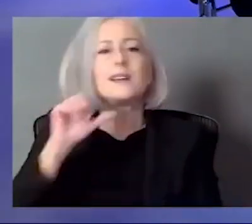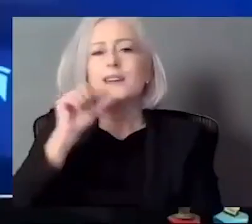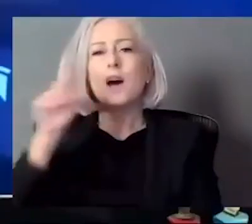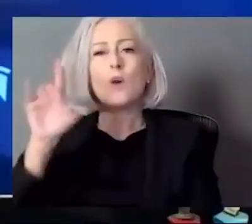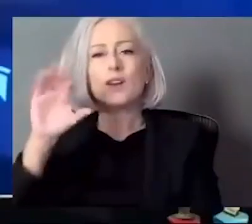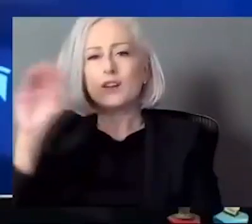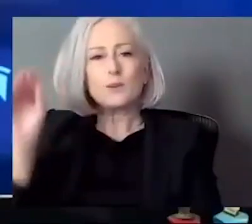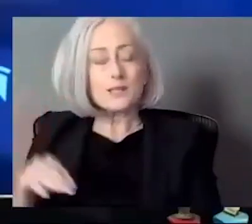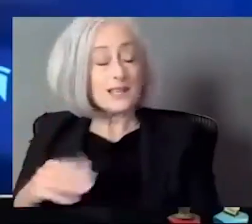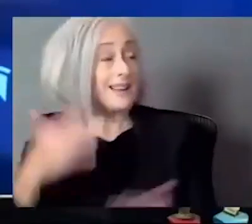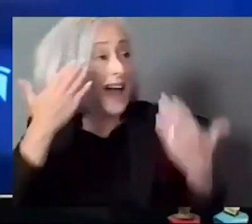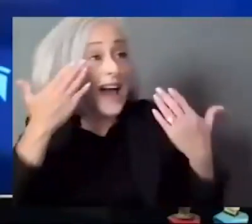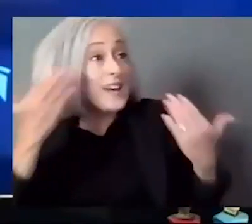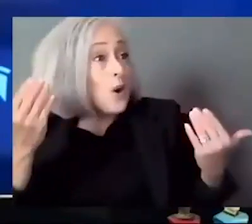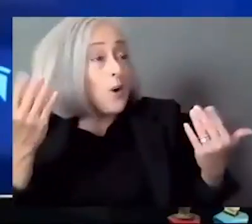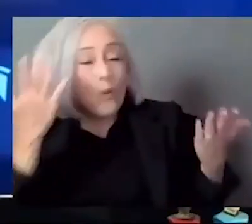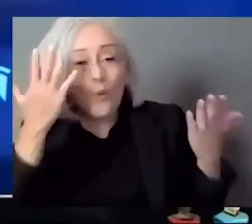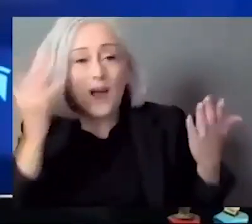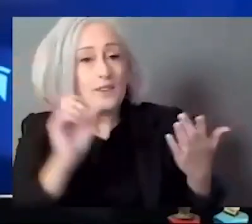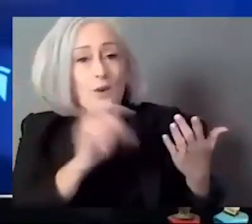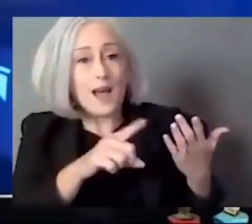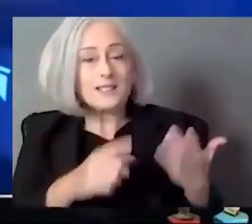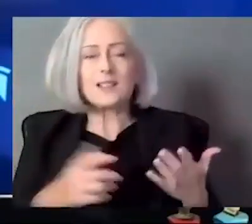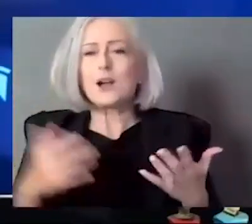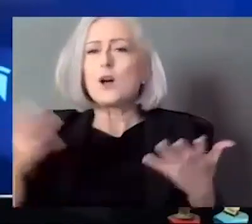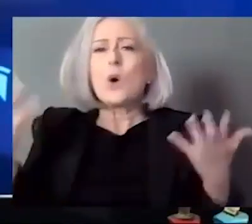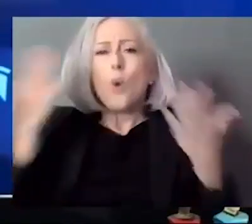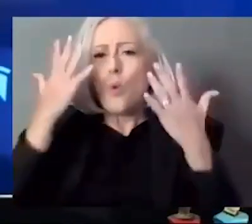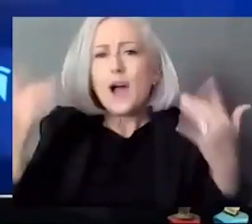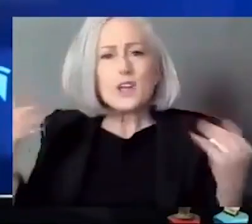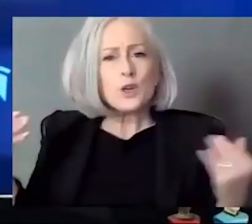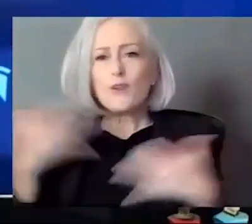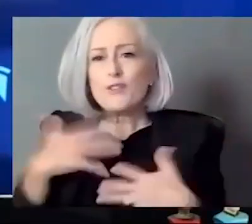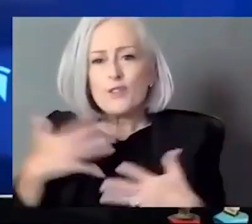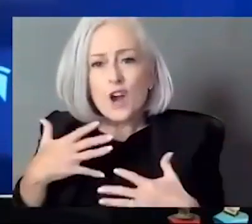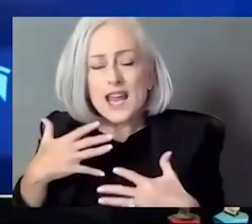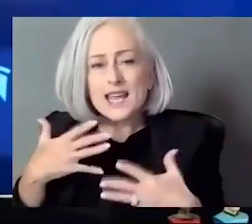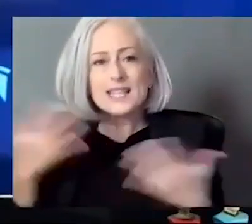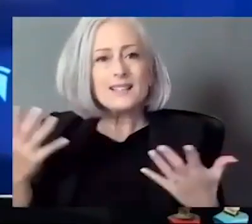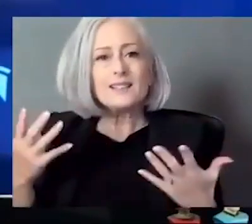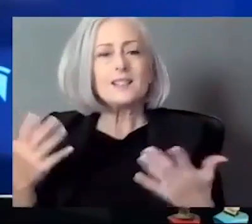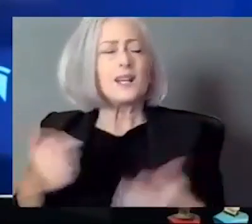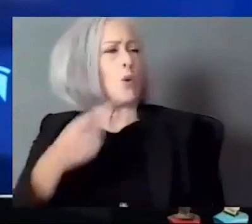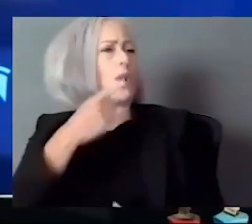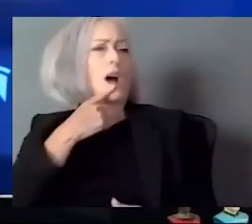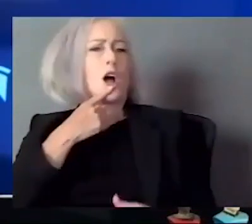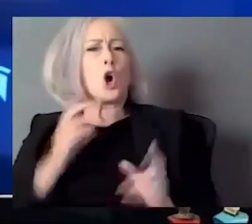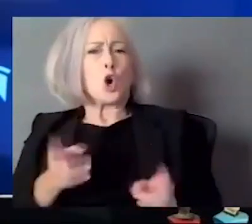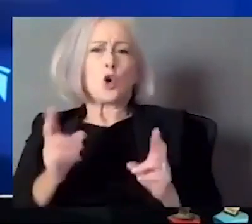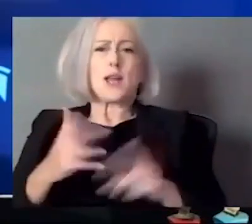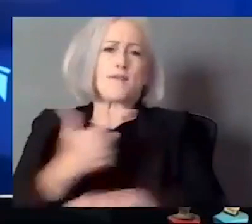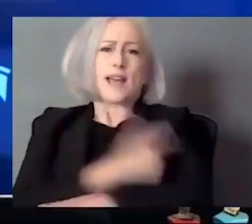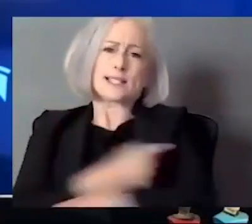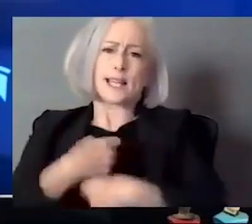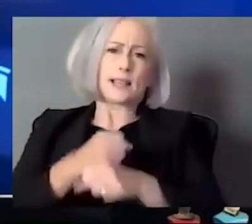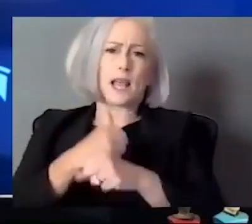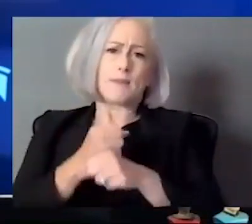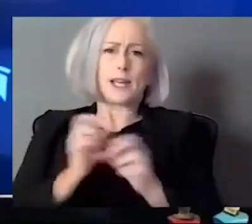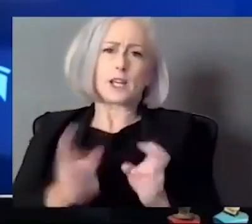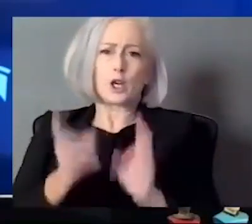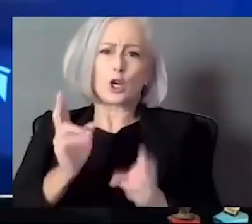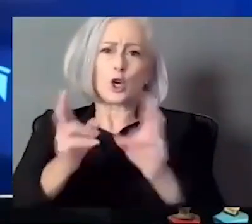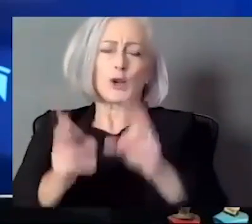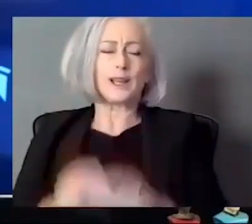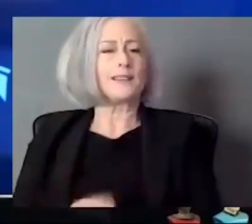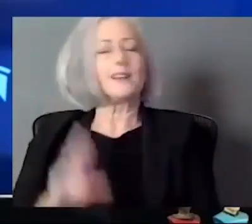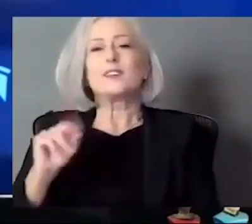like, what are you afraid of? Right. And it's been a rush vaccine. No, it hasn't. Vaccinations follow the same principles and theories. If you're going to